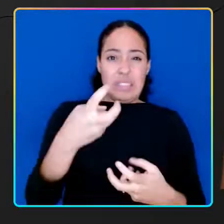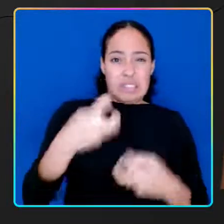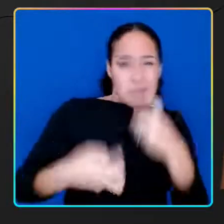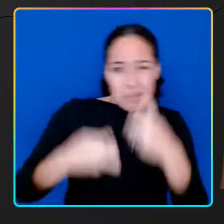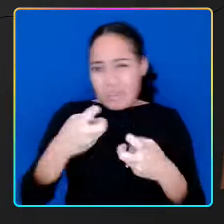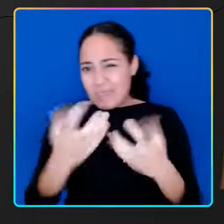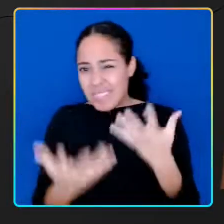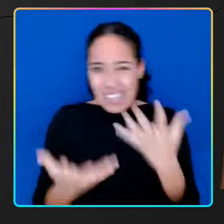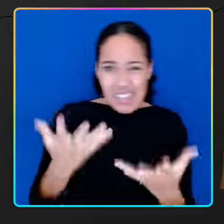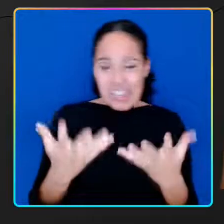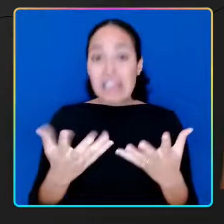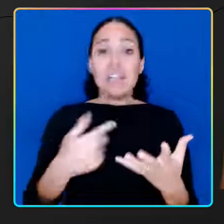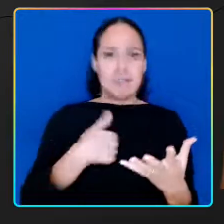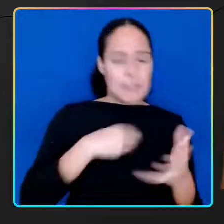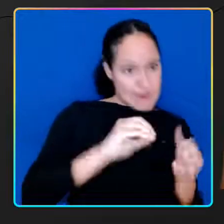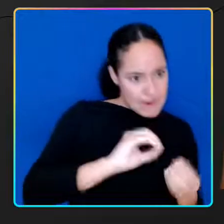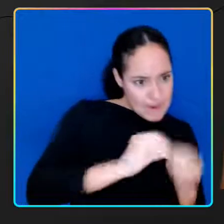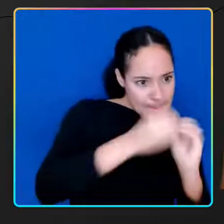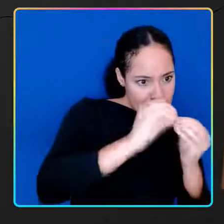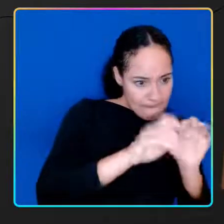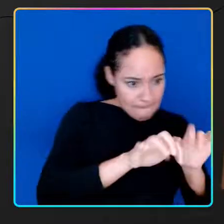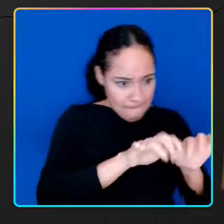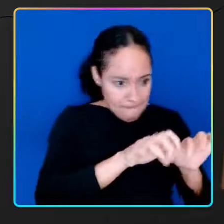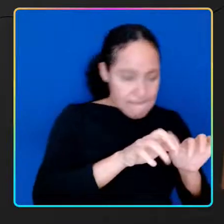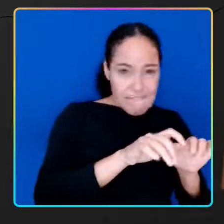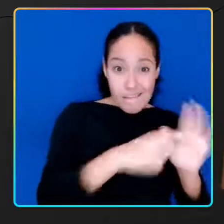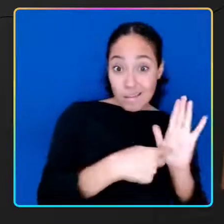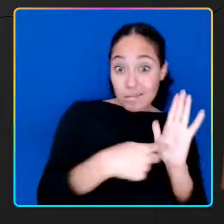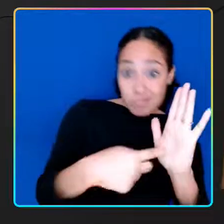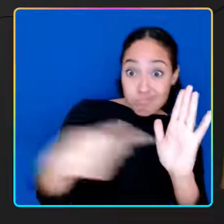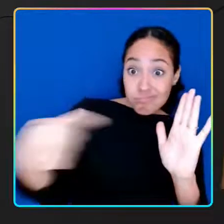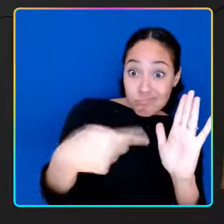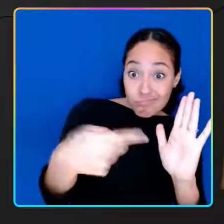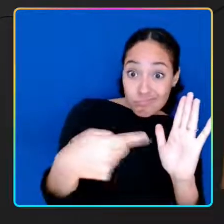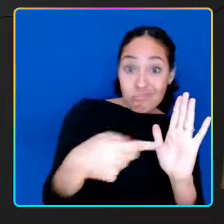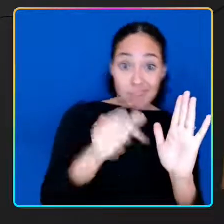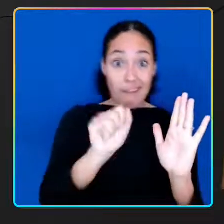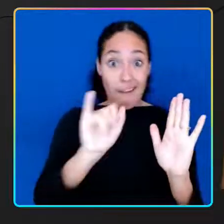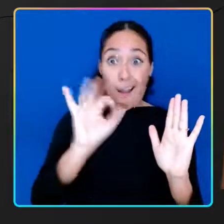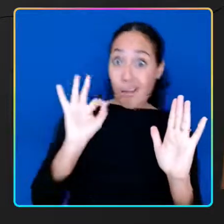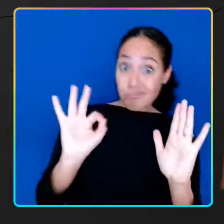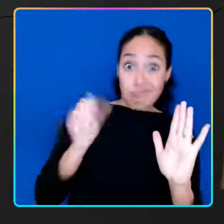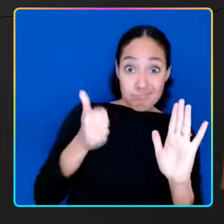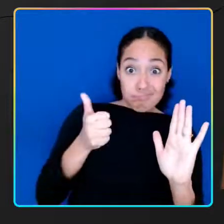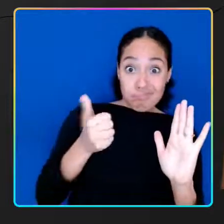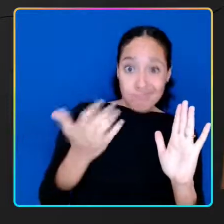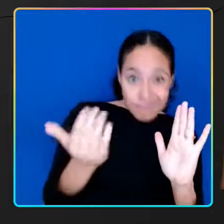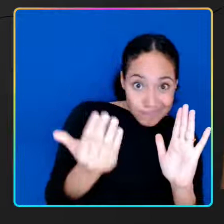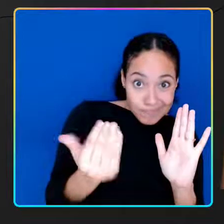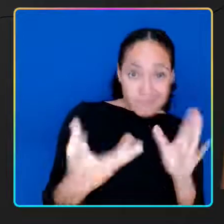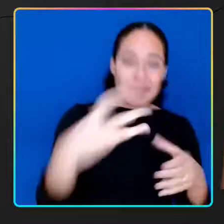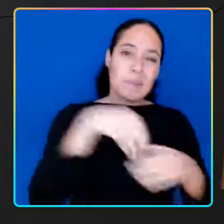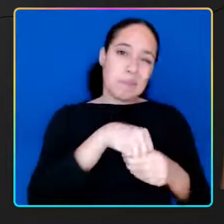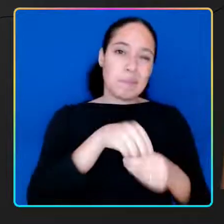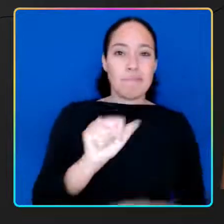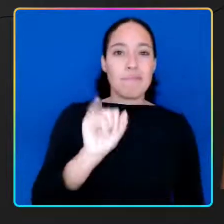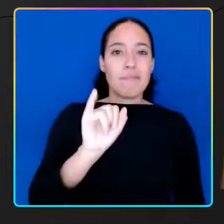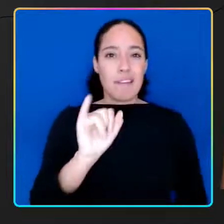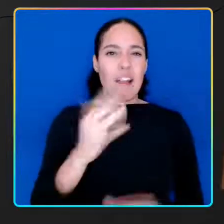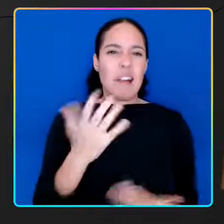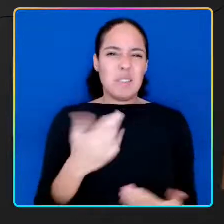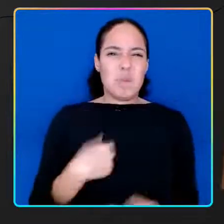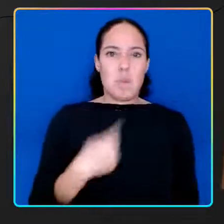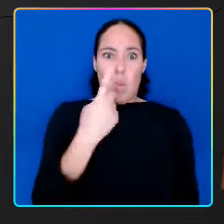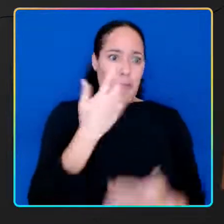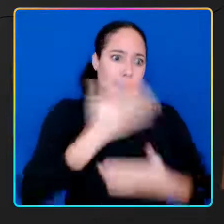science, then I will actually prototype the system out to prove that it's possible to do it, get some kind of benchmark for like, okay, only spending, a day or two